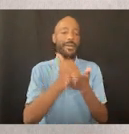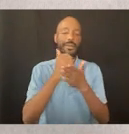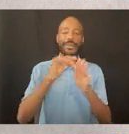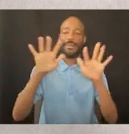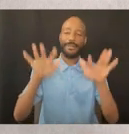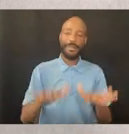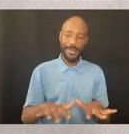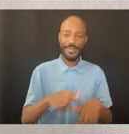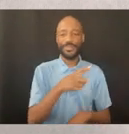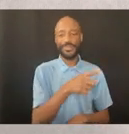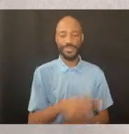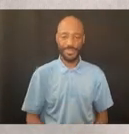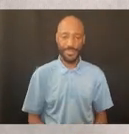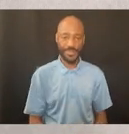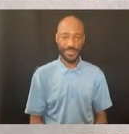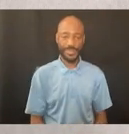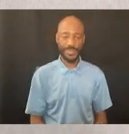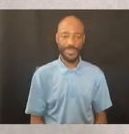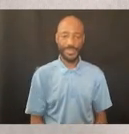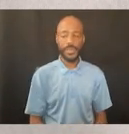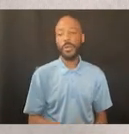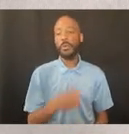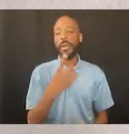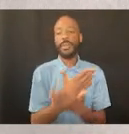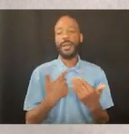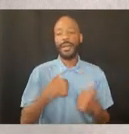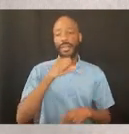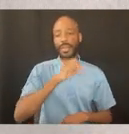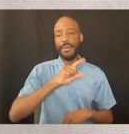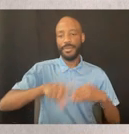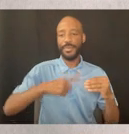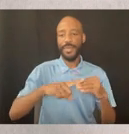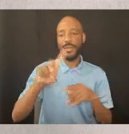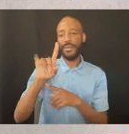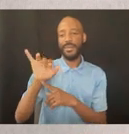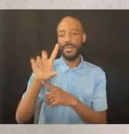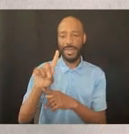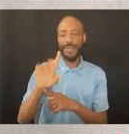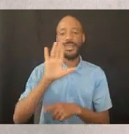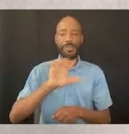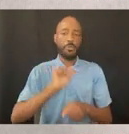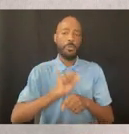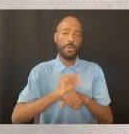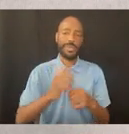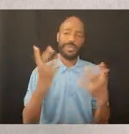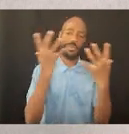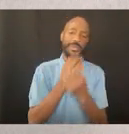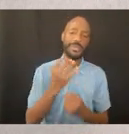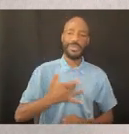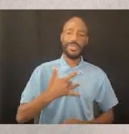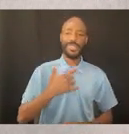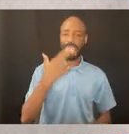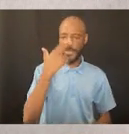One of the things I love most about David's work is the beautiful sense of humor that it has. Just the